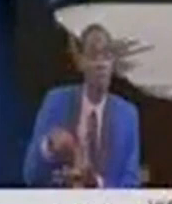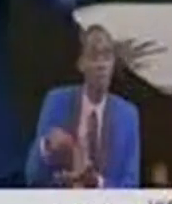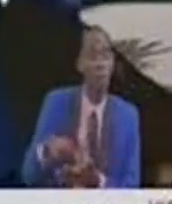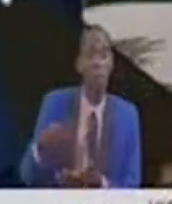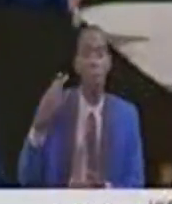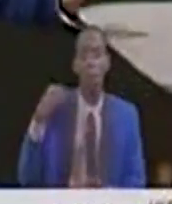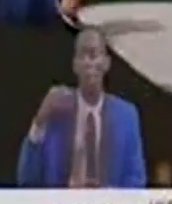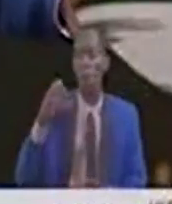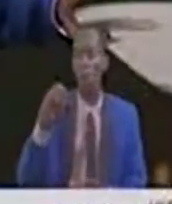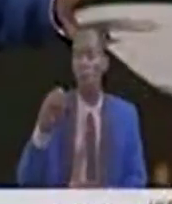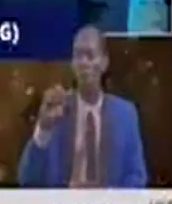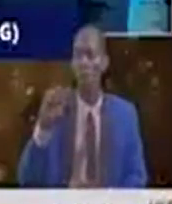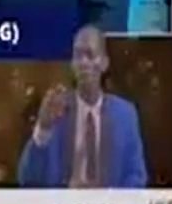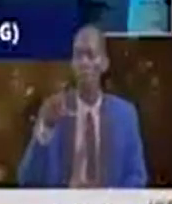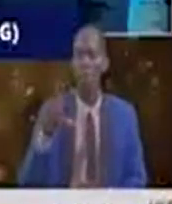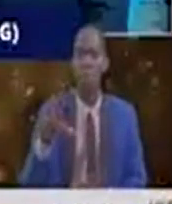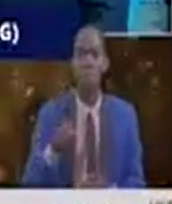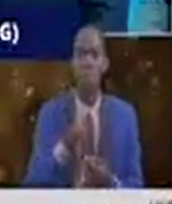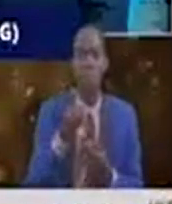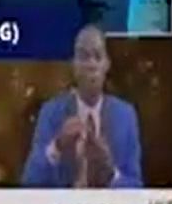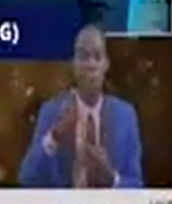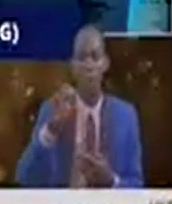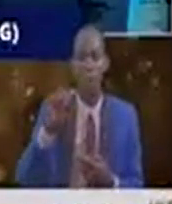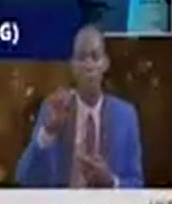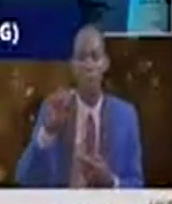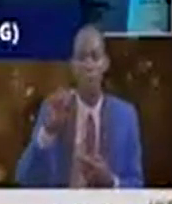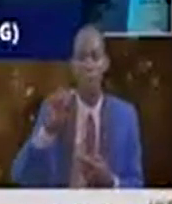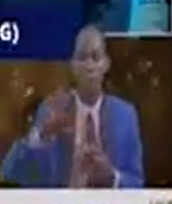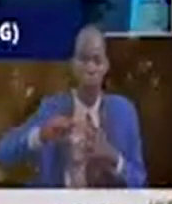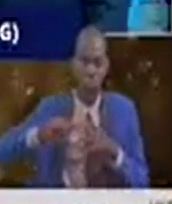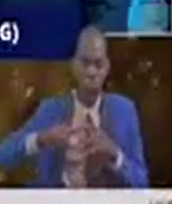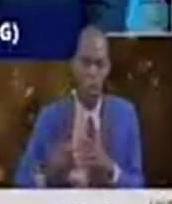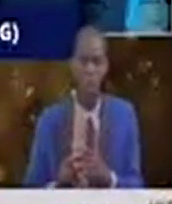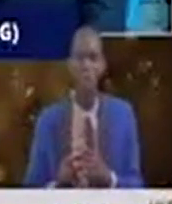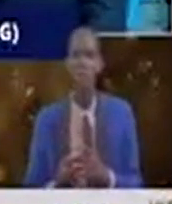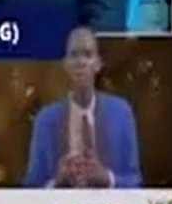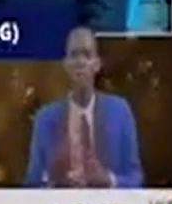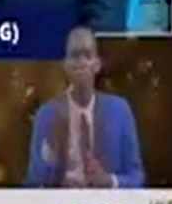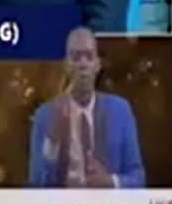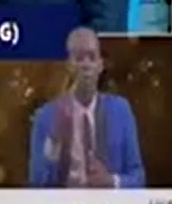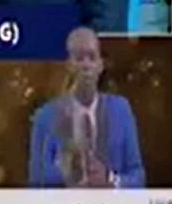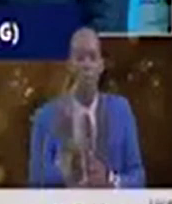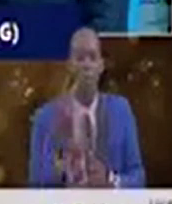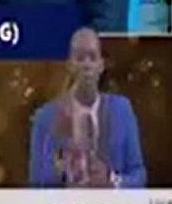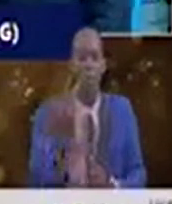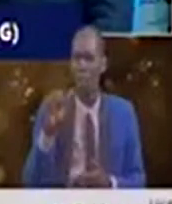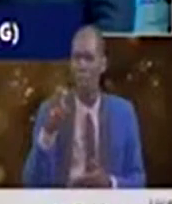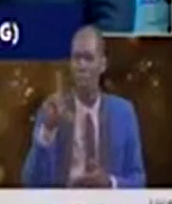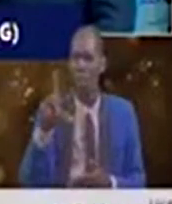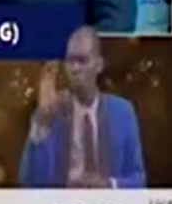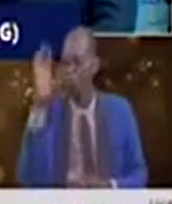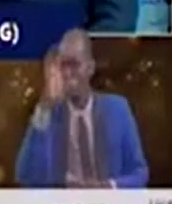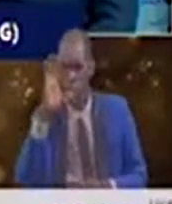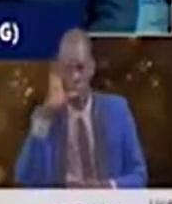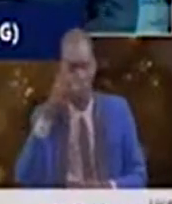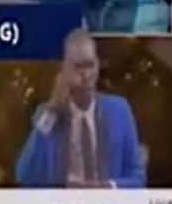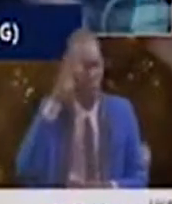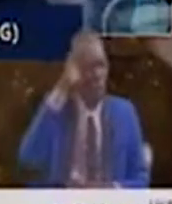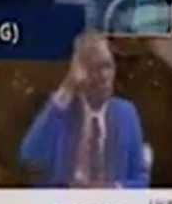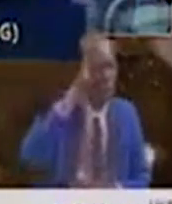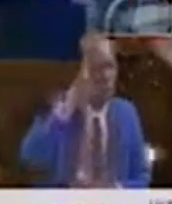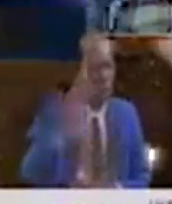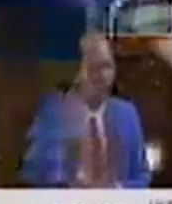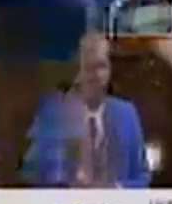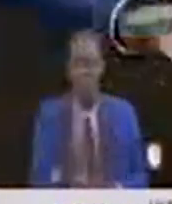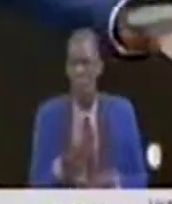king. When he came to the throne, he searched for all the witches and the wizards and all the